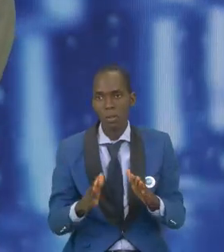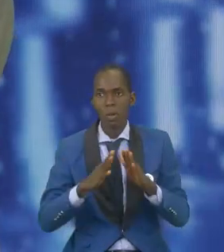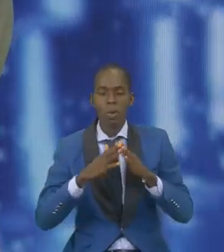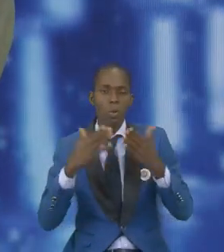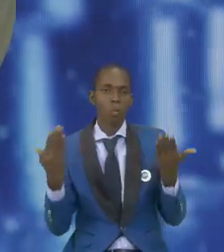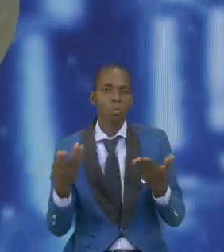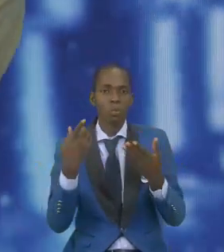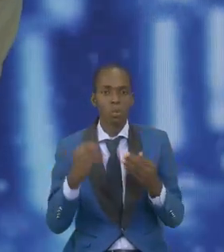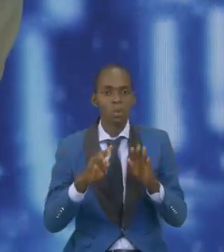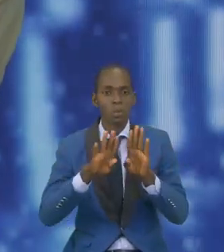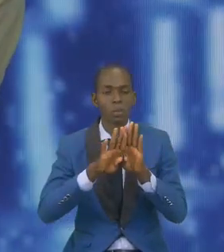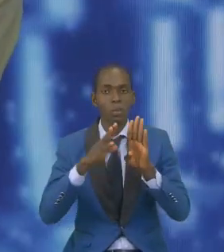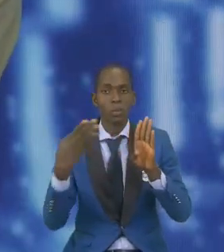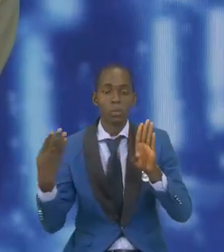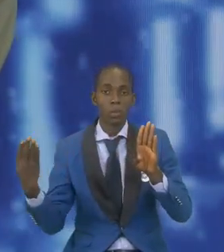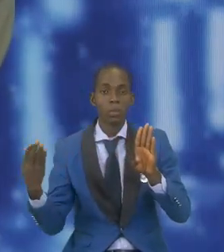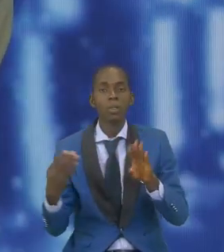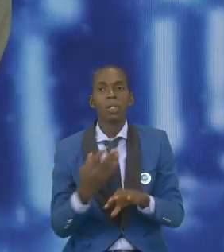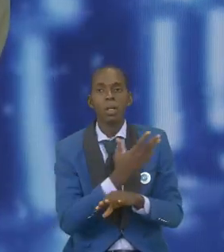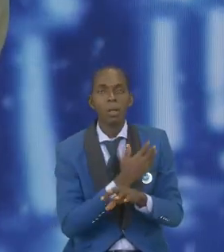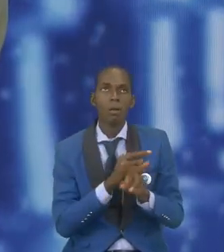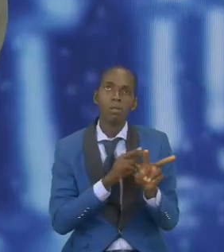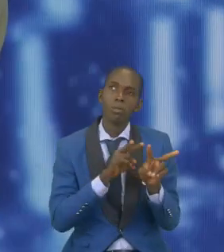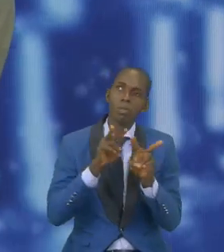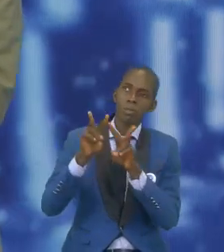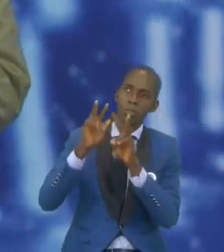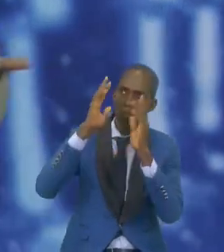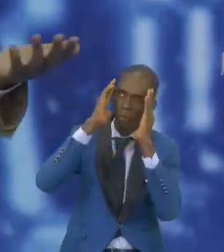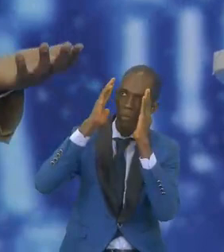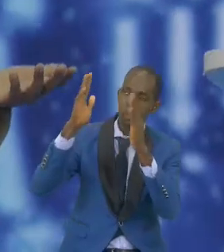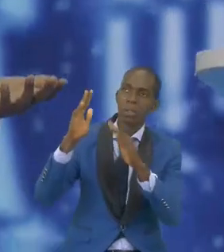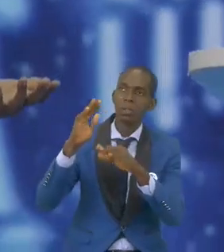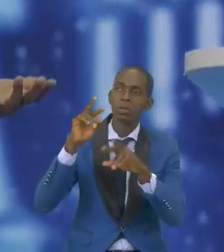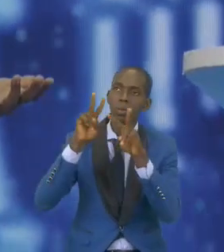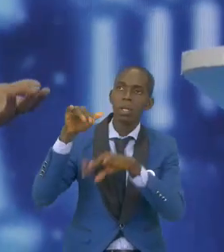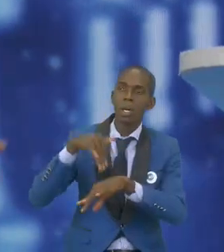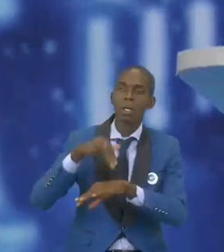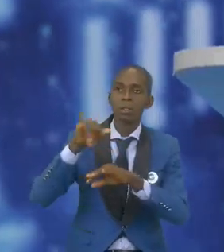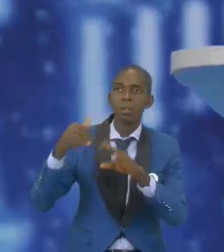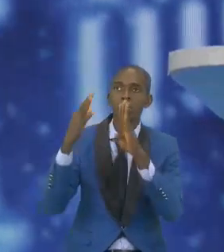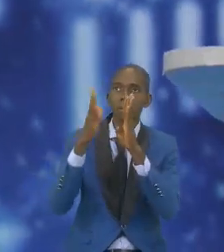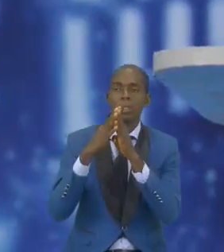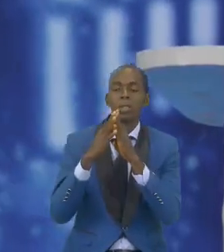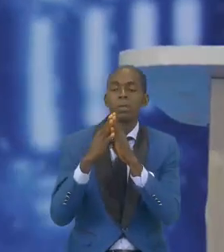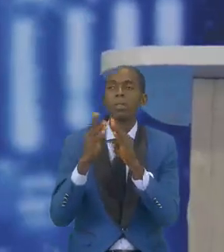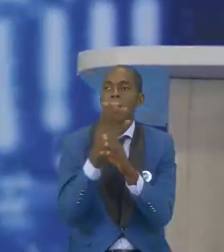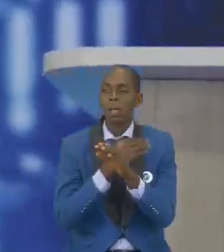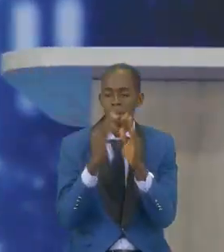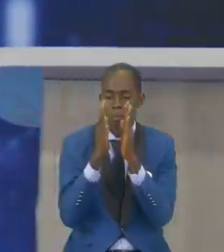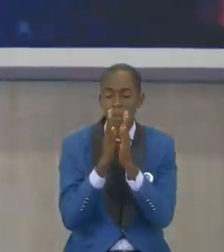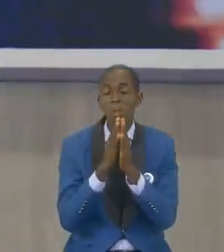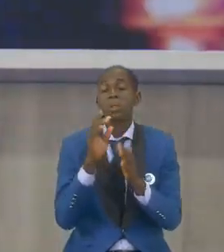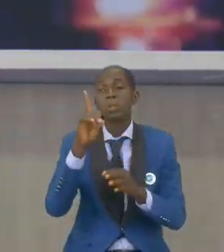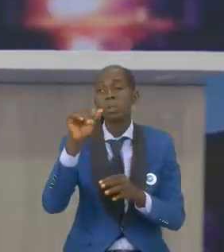window, and looked towards Jerusalem, and he prayed. He knew they were watching, and